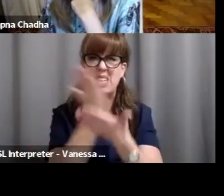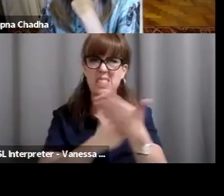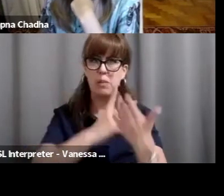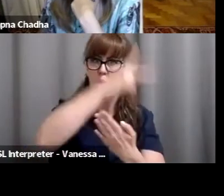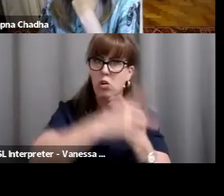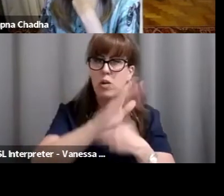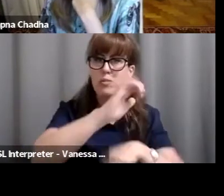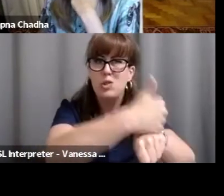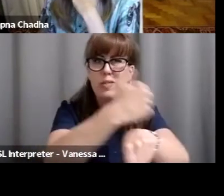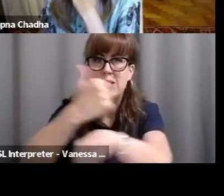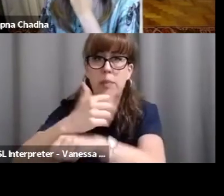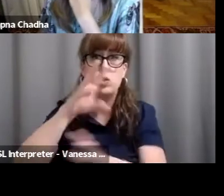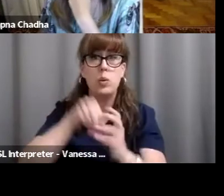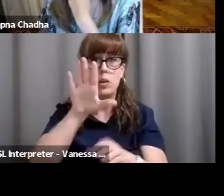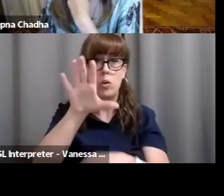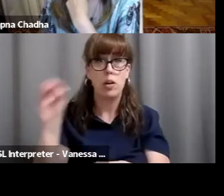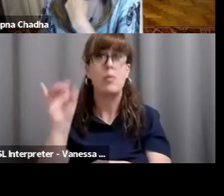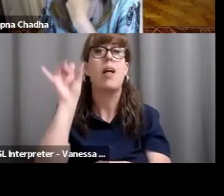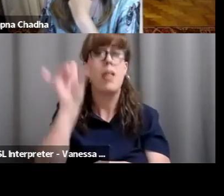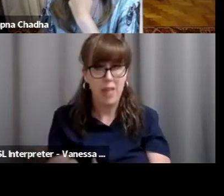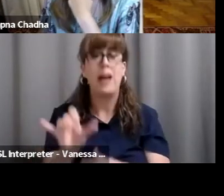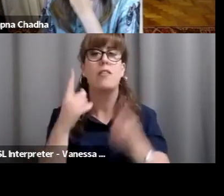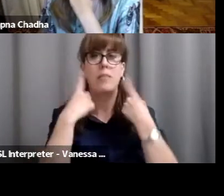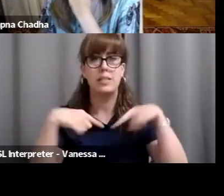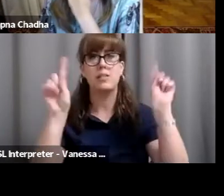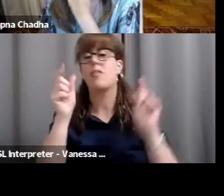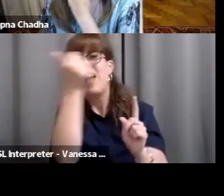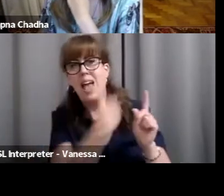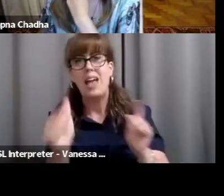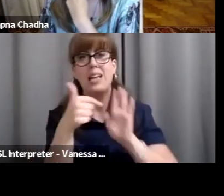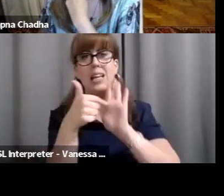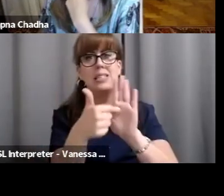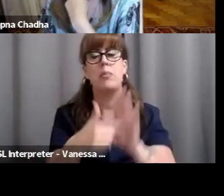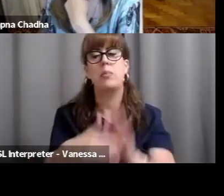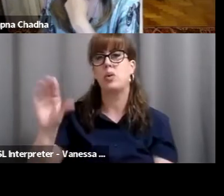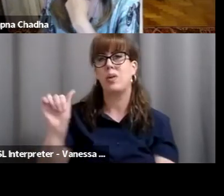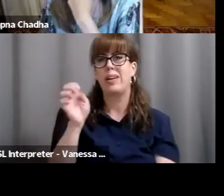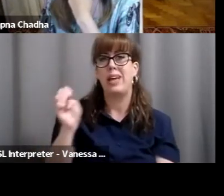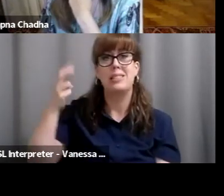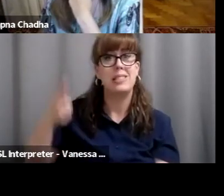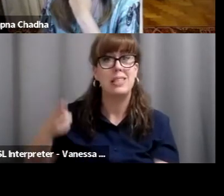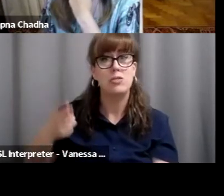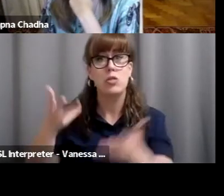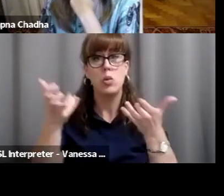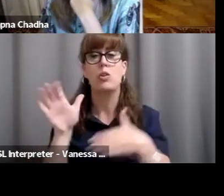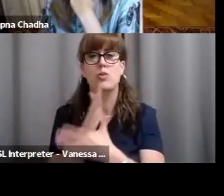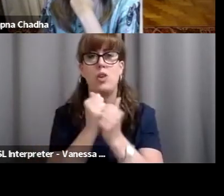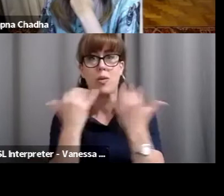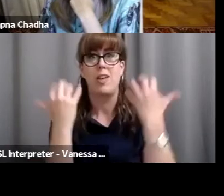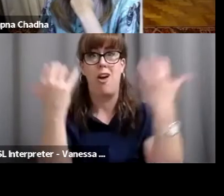company that have been successful, and any case histories or examples you want to share with our audience.